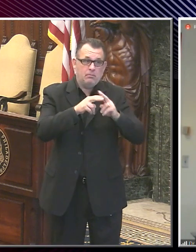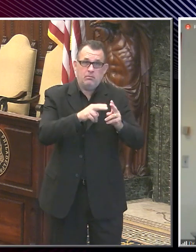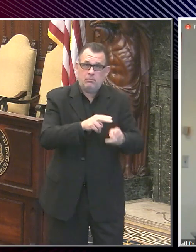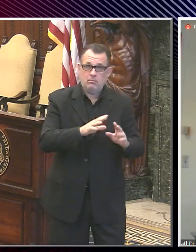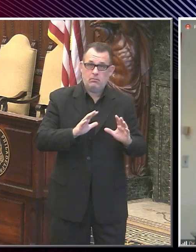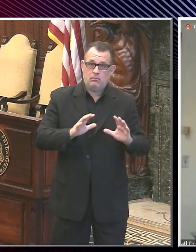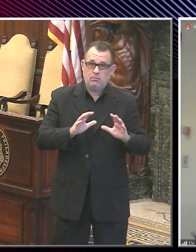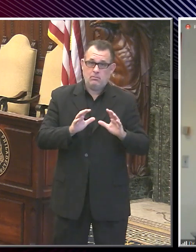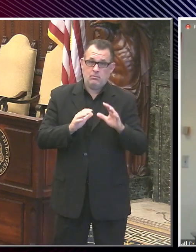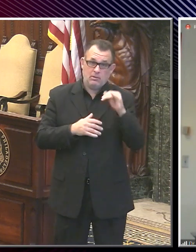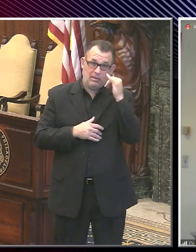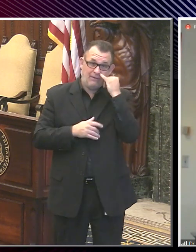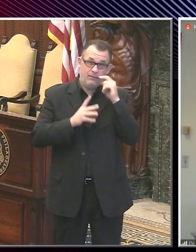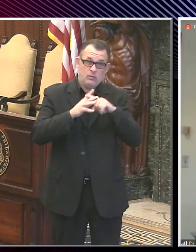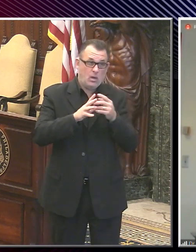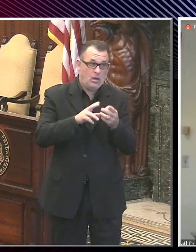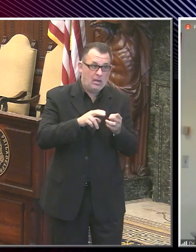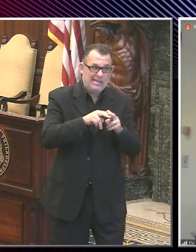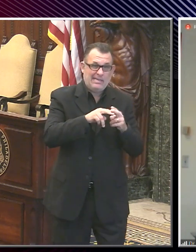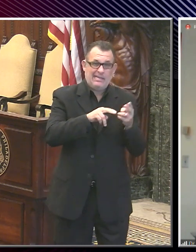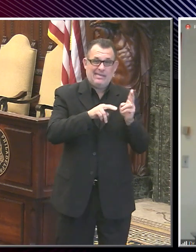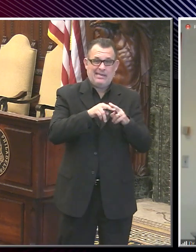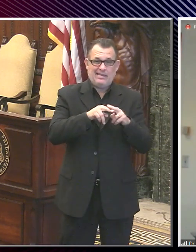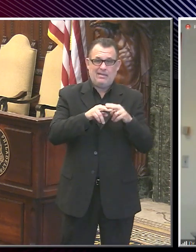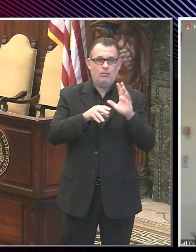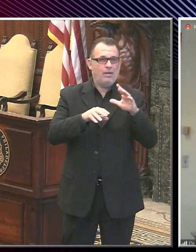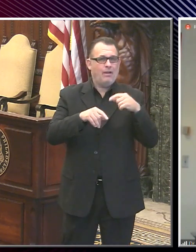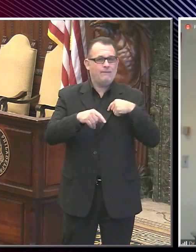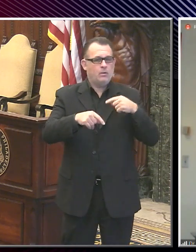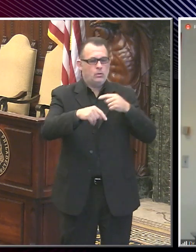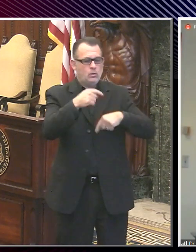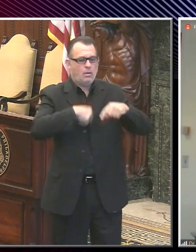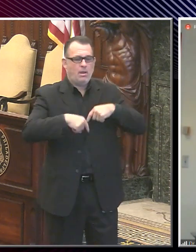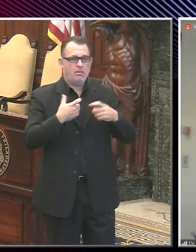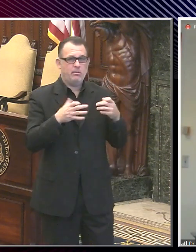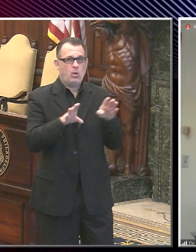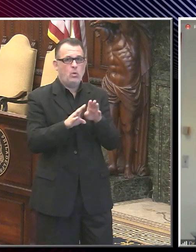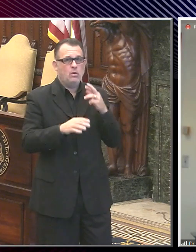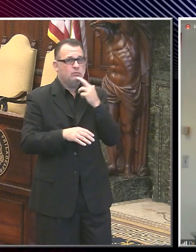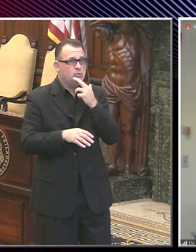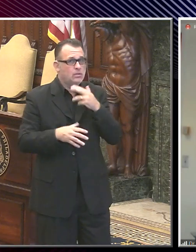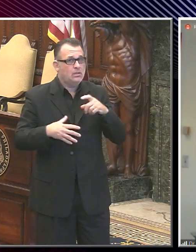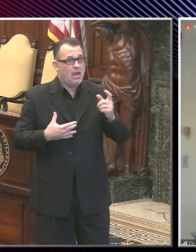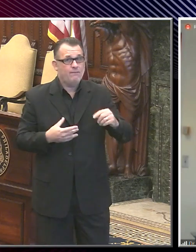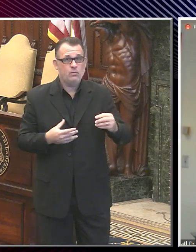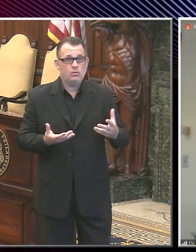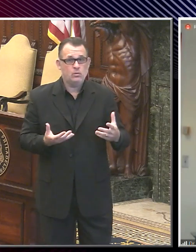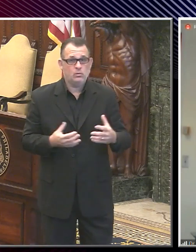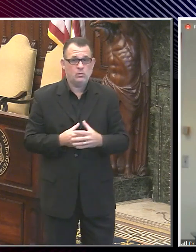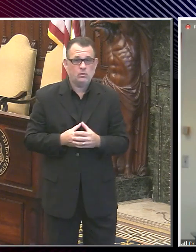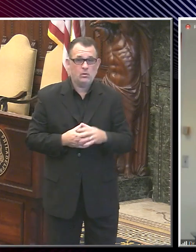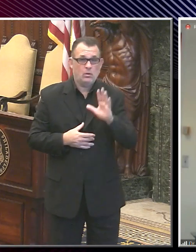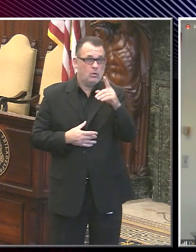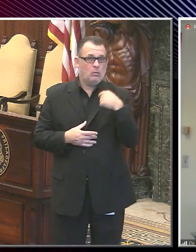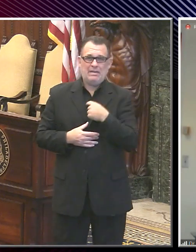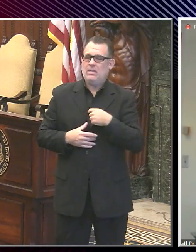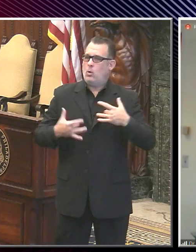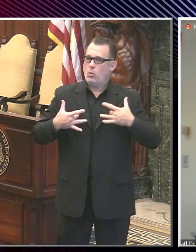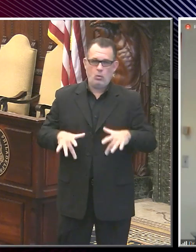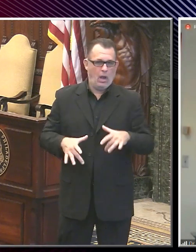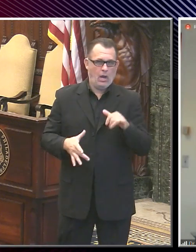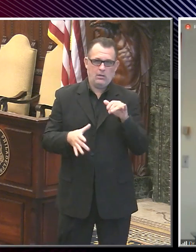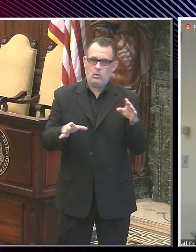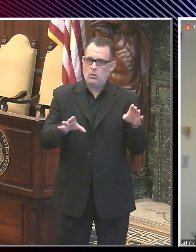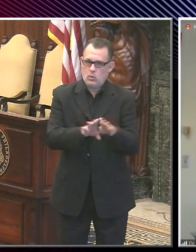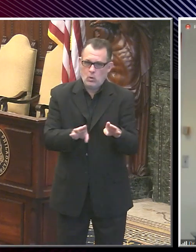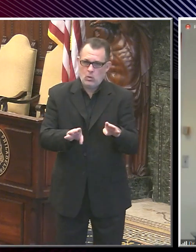if they start to go up, we will have to go back and close restaurants. And we will do that very reluctantly, but if we need to do that for controlling the